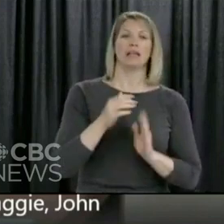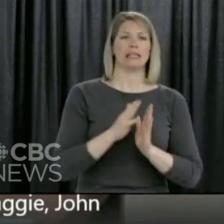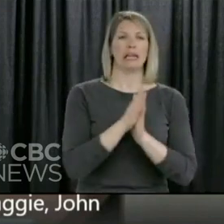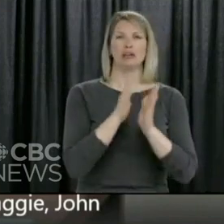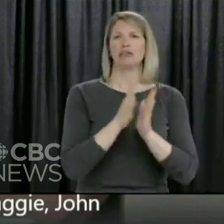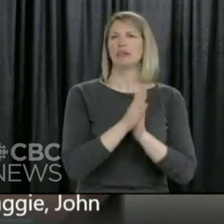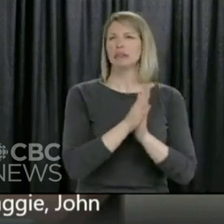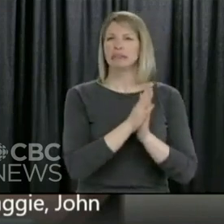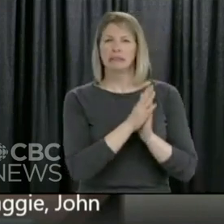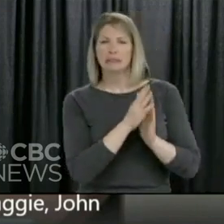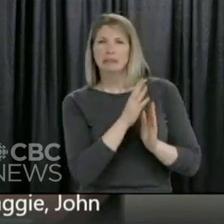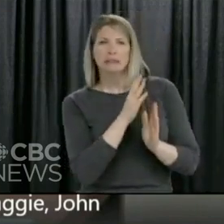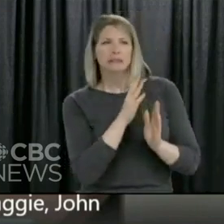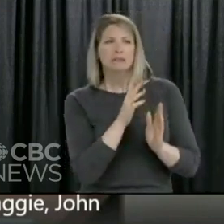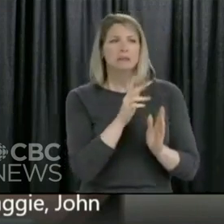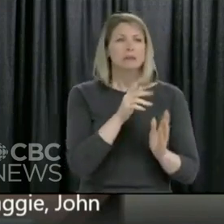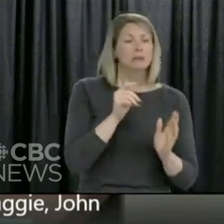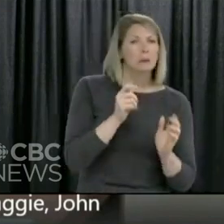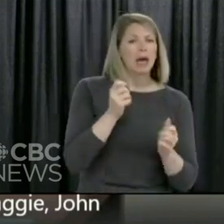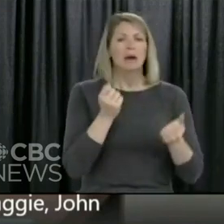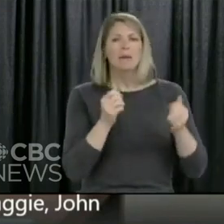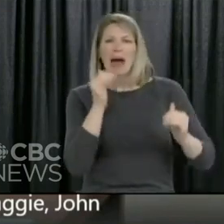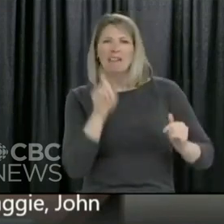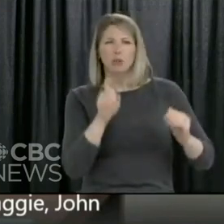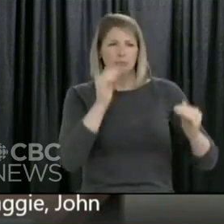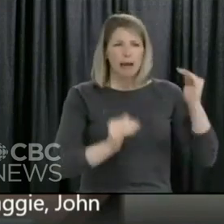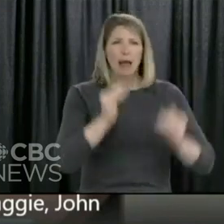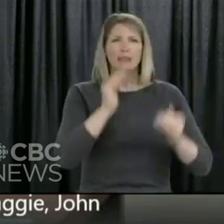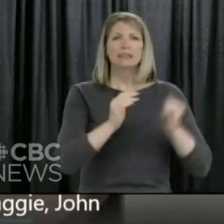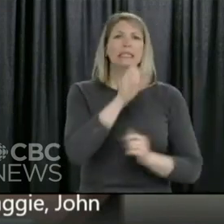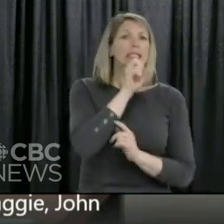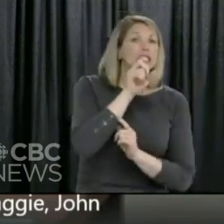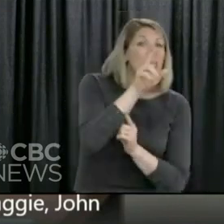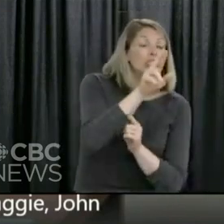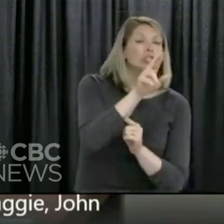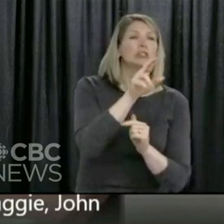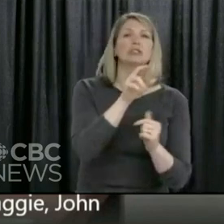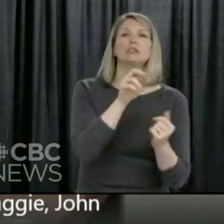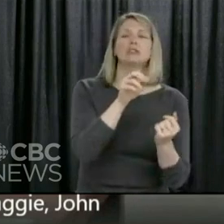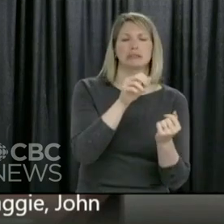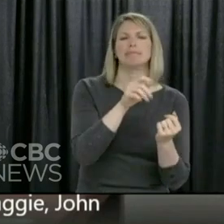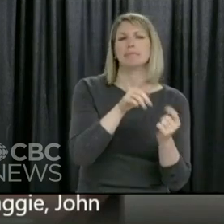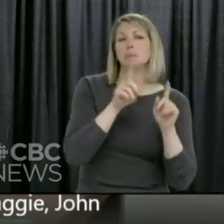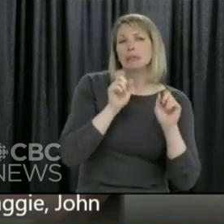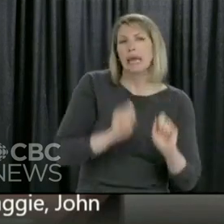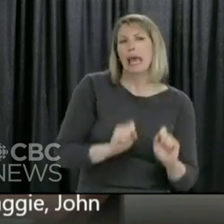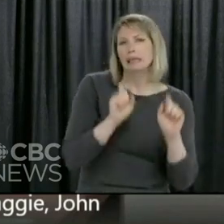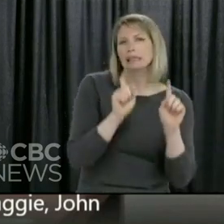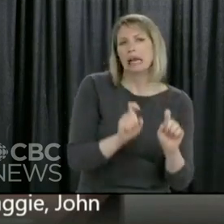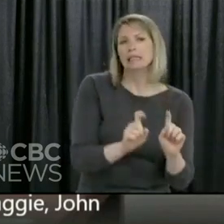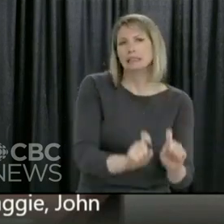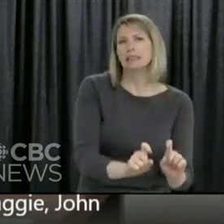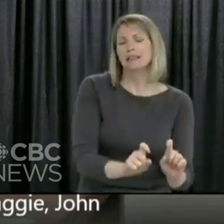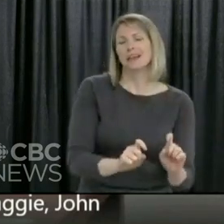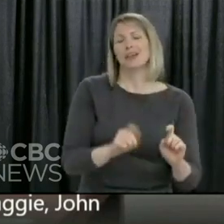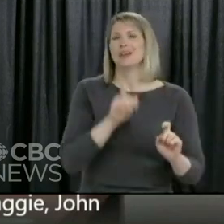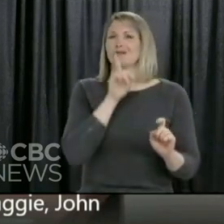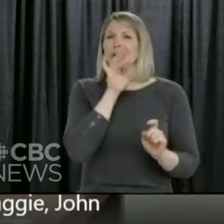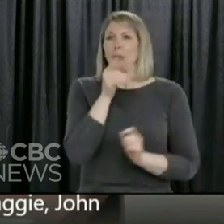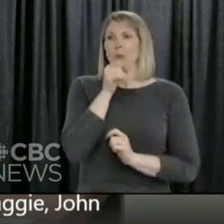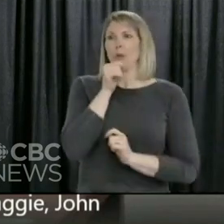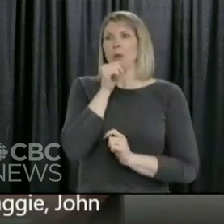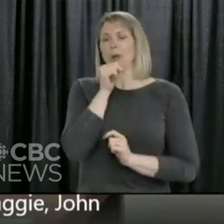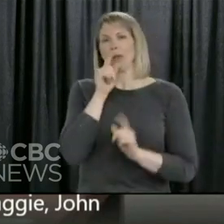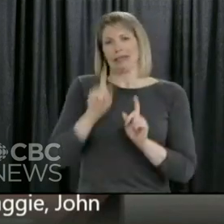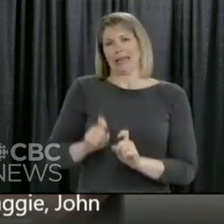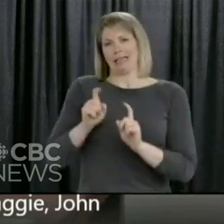long-term care and healthcare workers who may be asymptomatic, those kind of things. There's a long shopping list of those, and we've